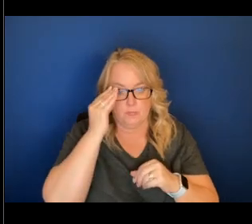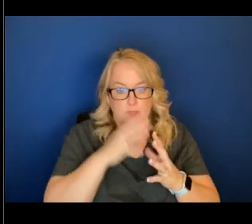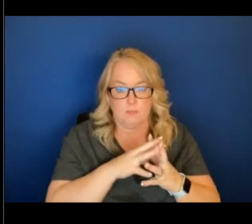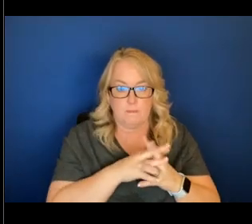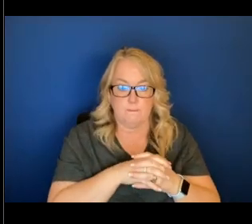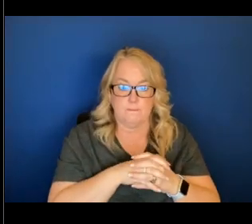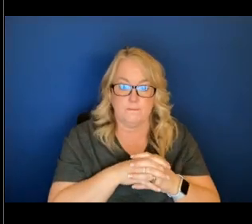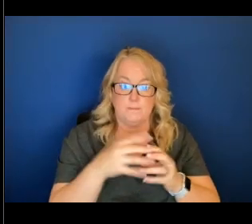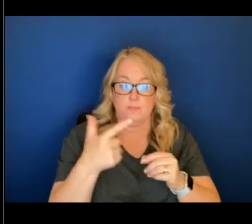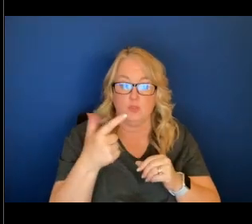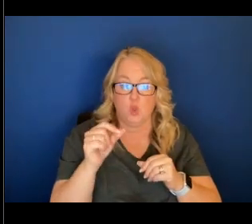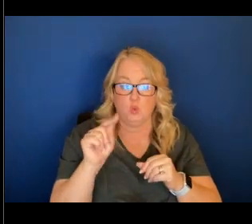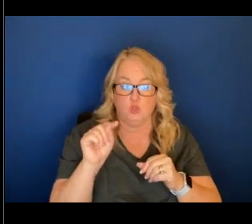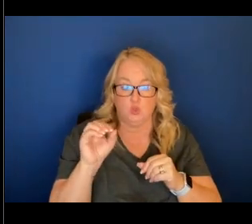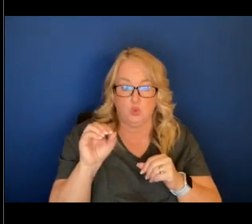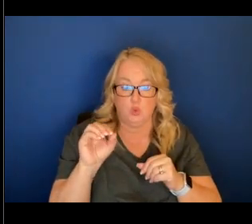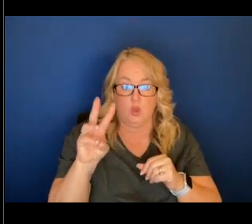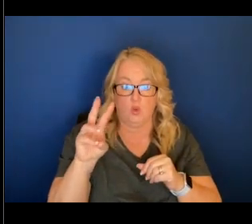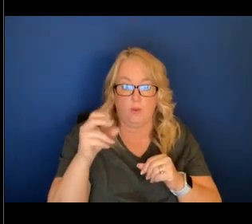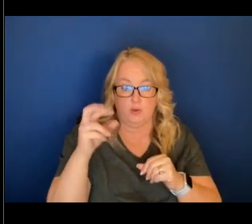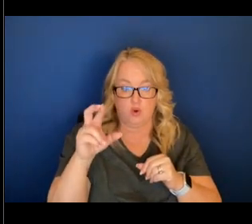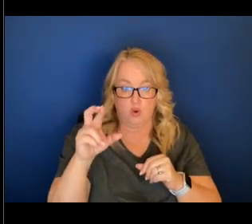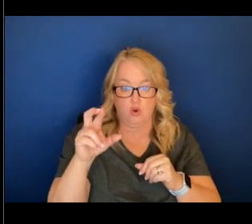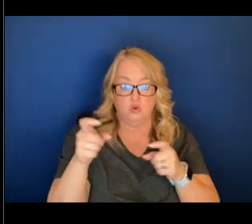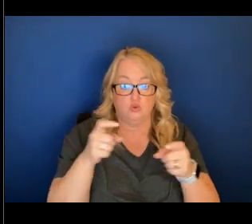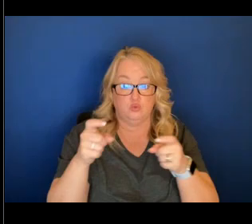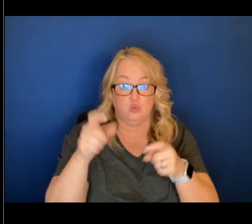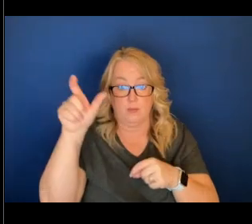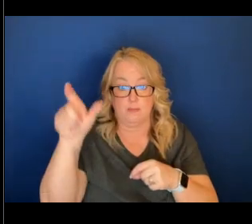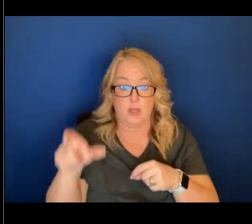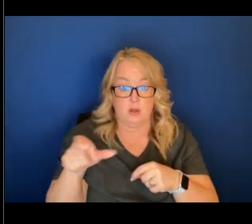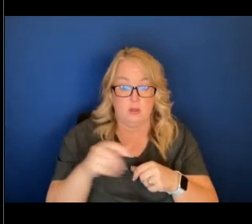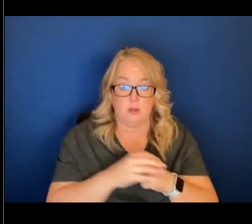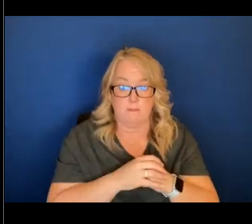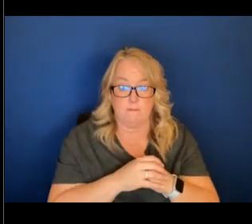The GoToWebinar control panel.